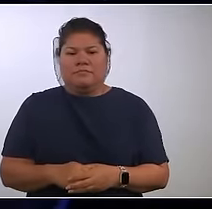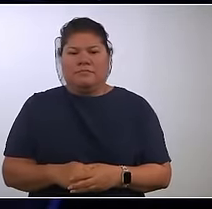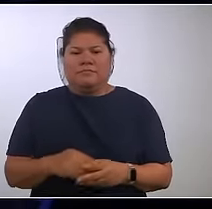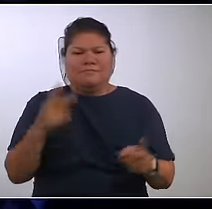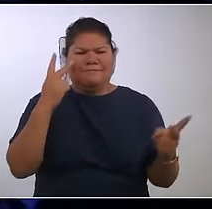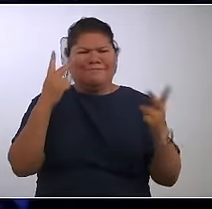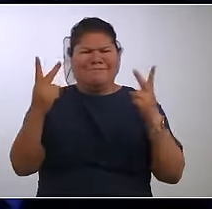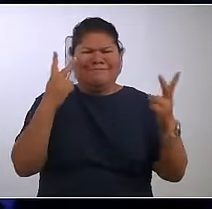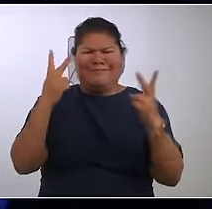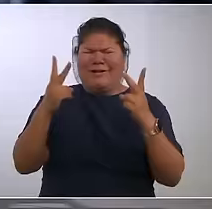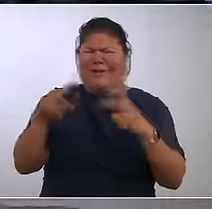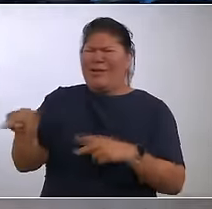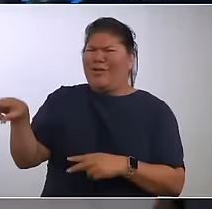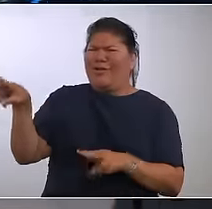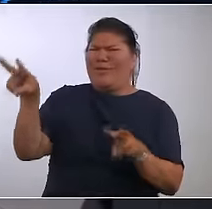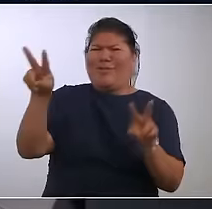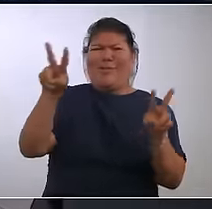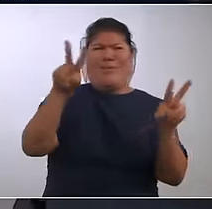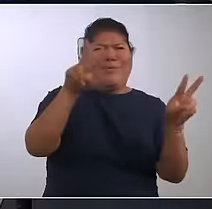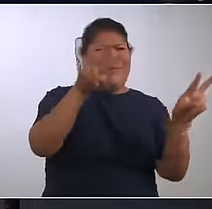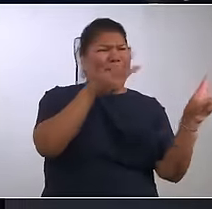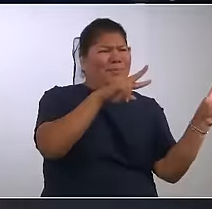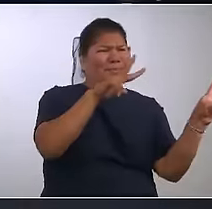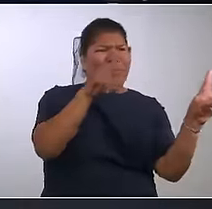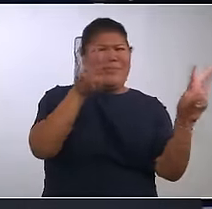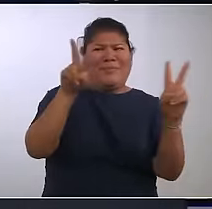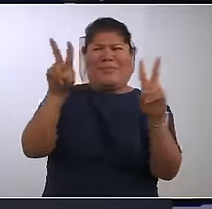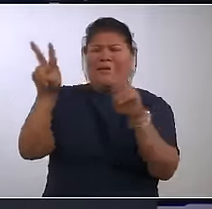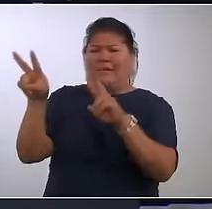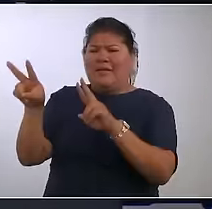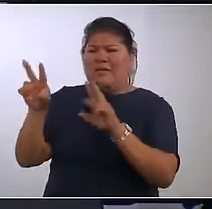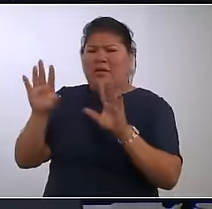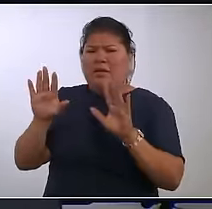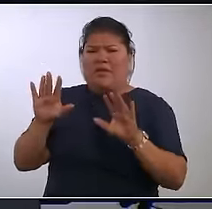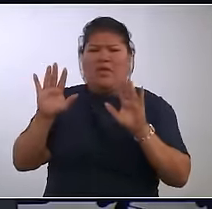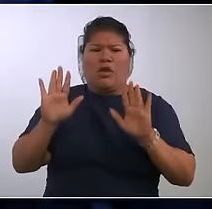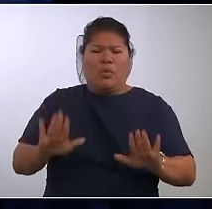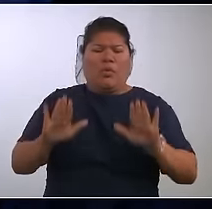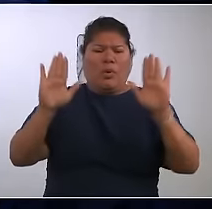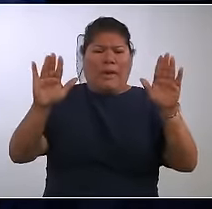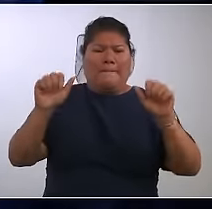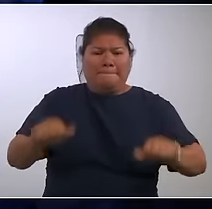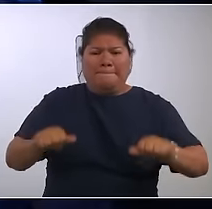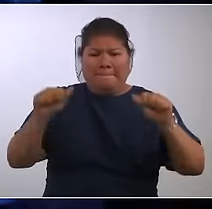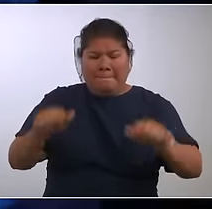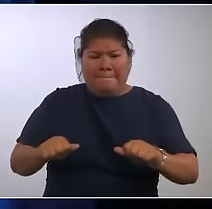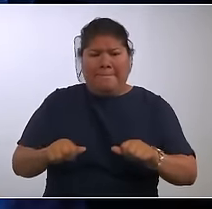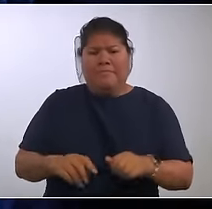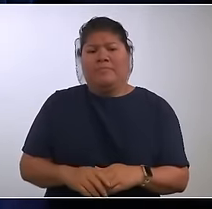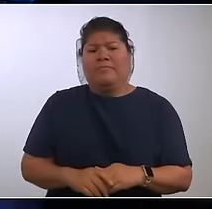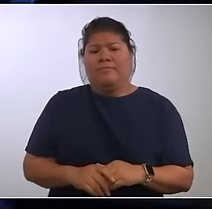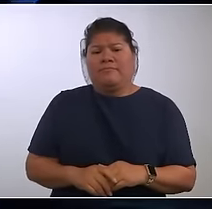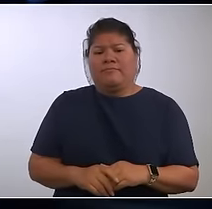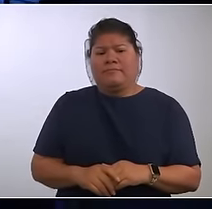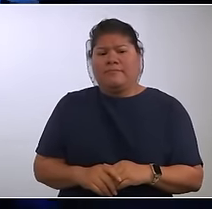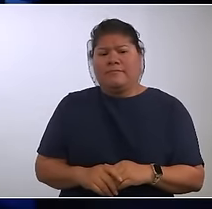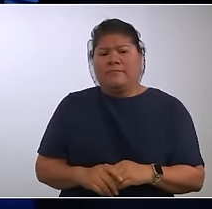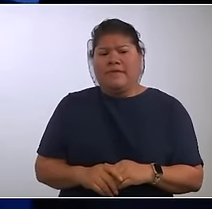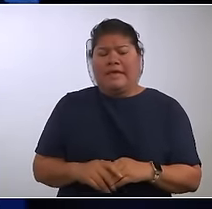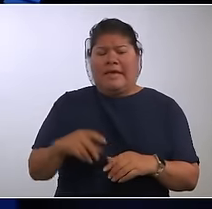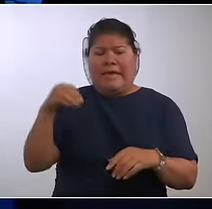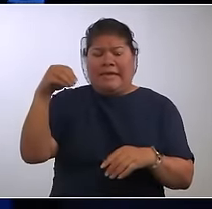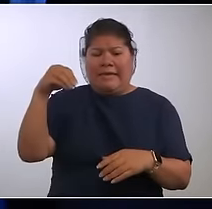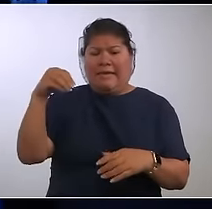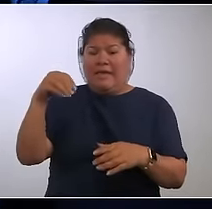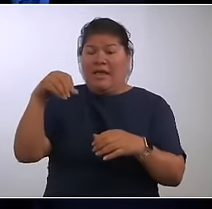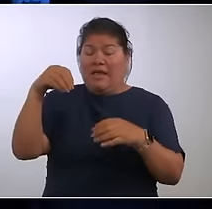Miren nomás. Look at this. El gran potencial, the great potential, que hay en la